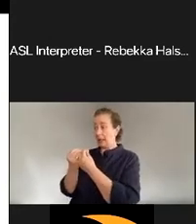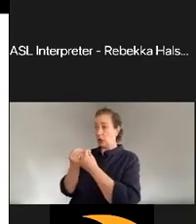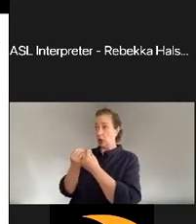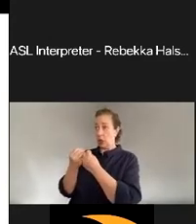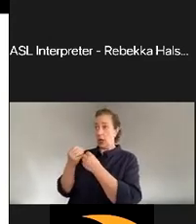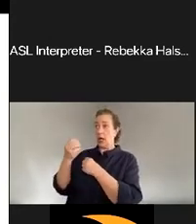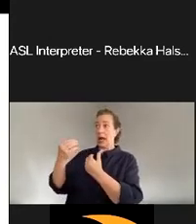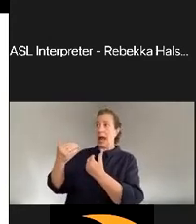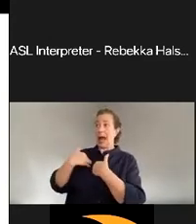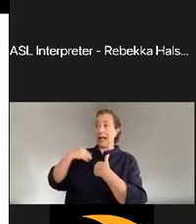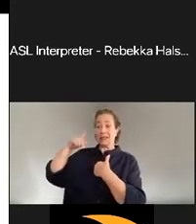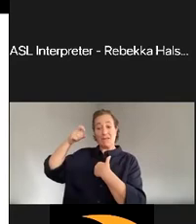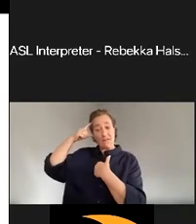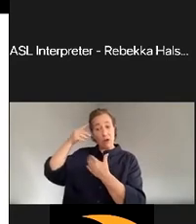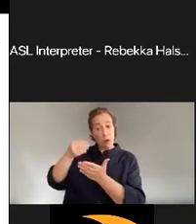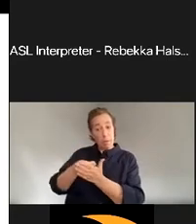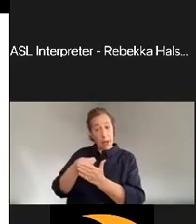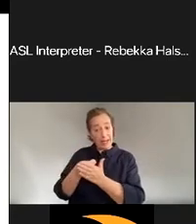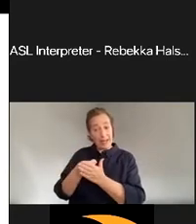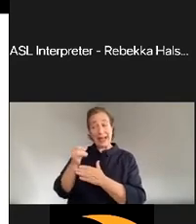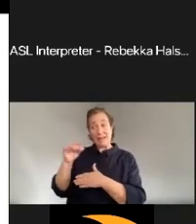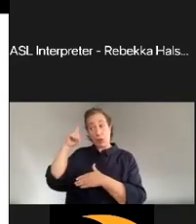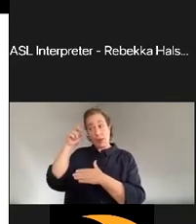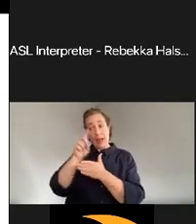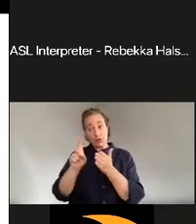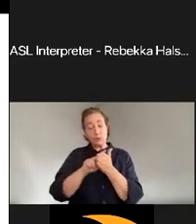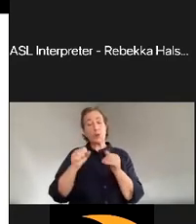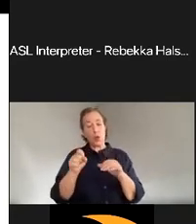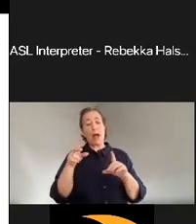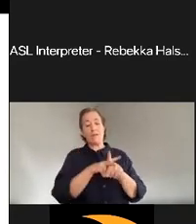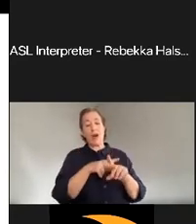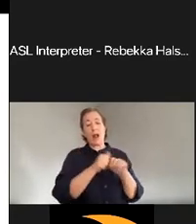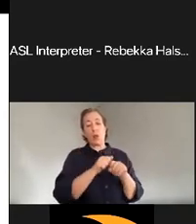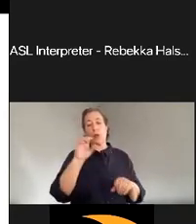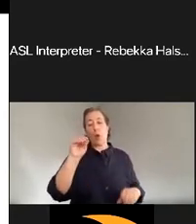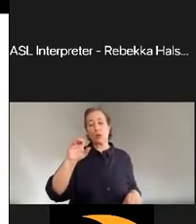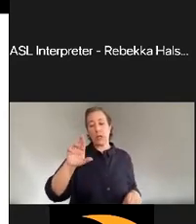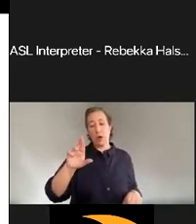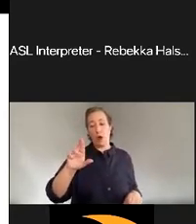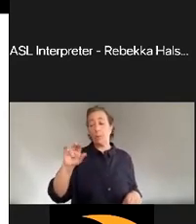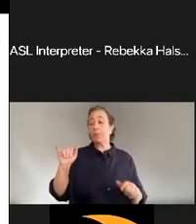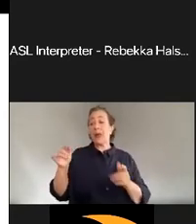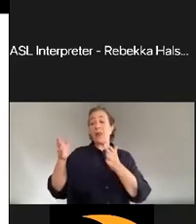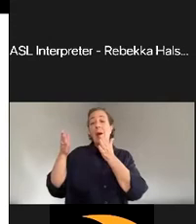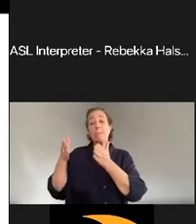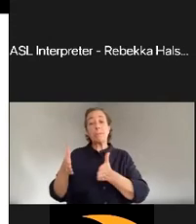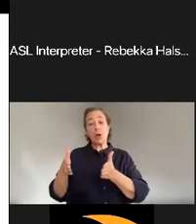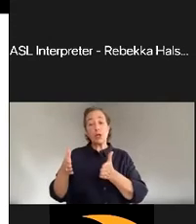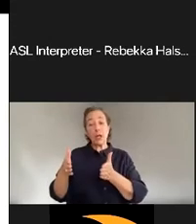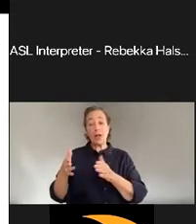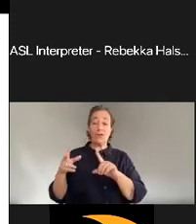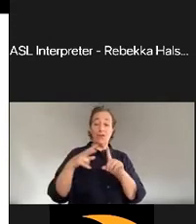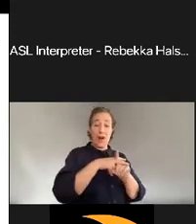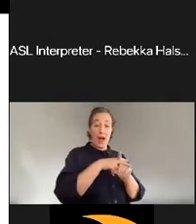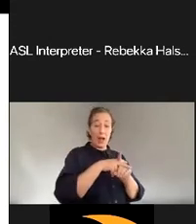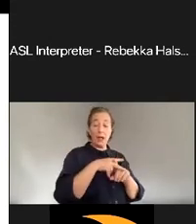can file a complaint with OCR. The person or organization filing the complaint does not need to be the person or the